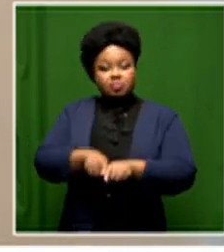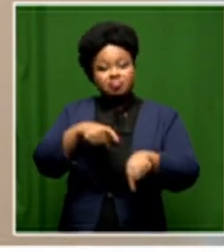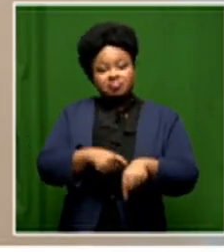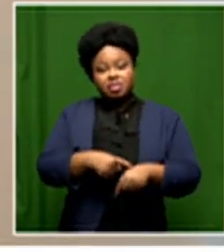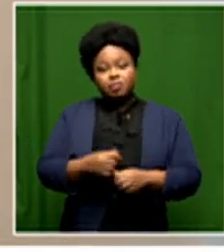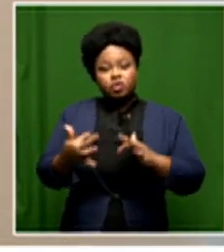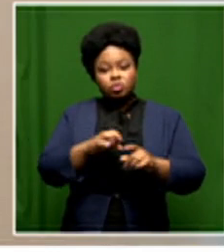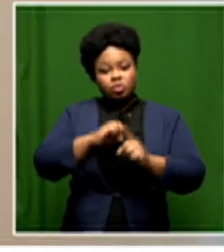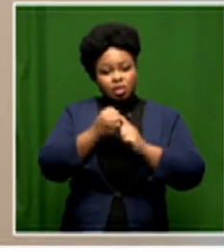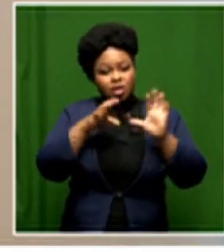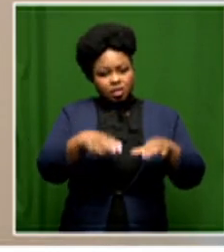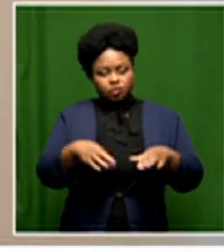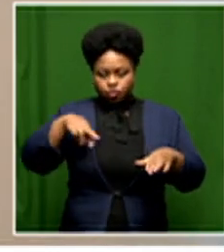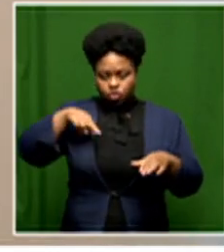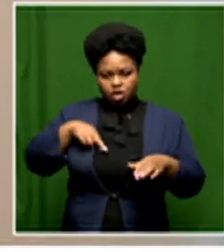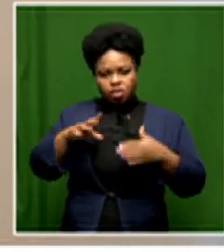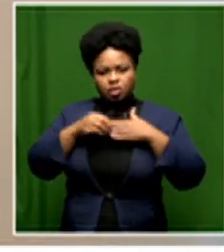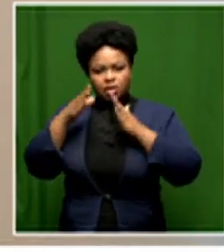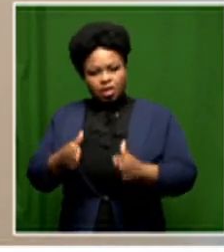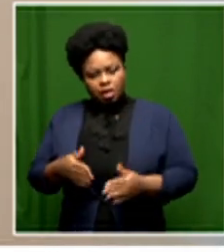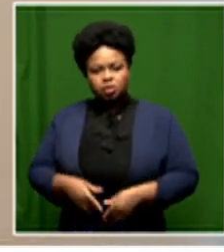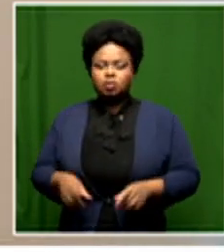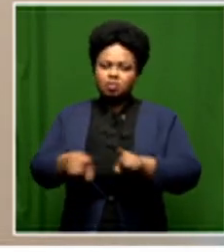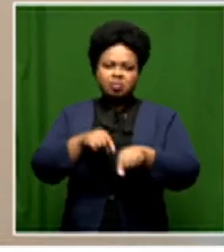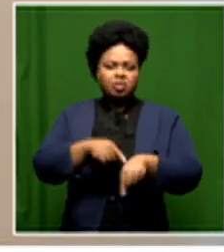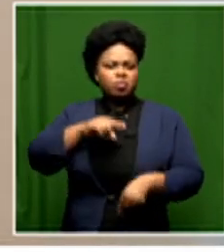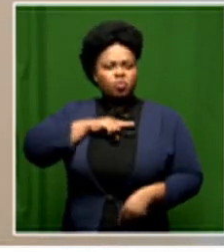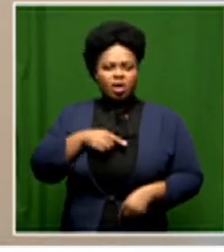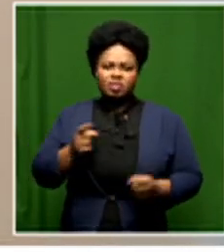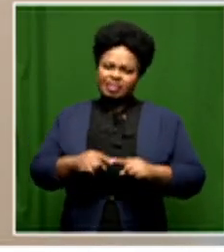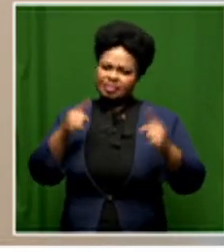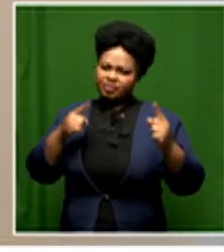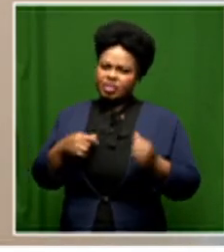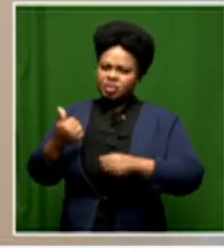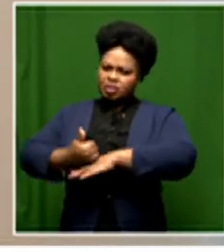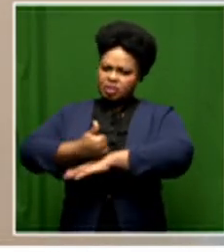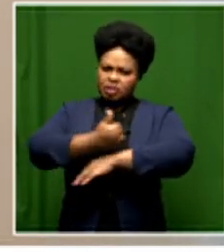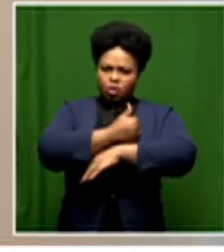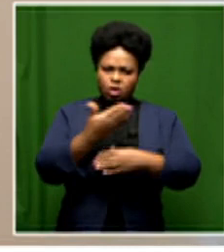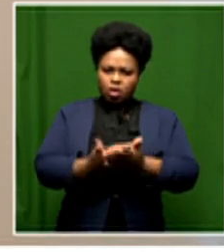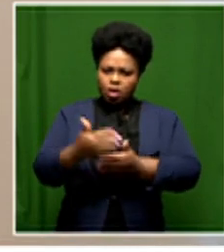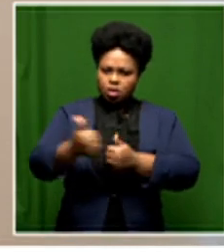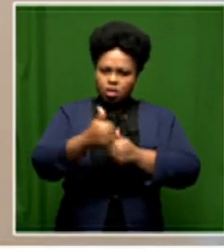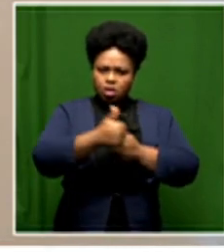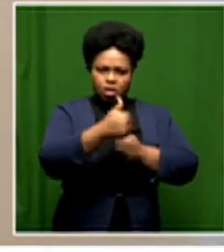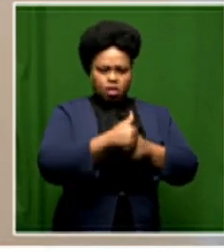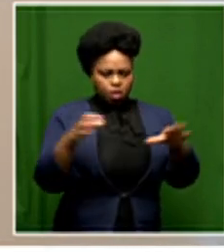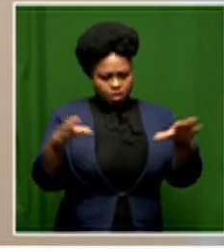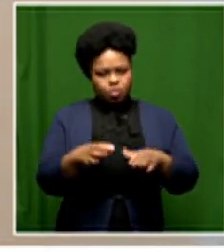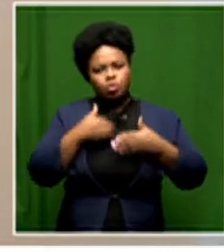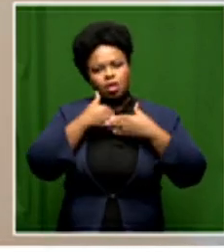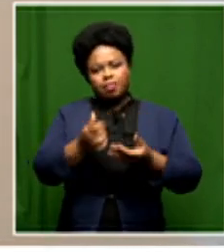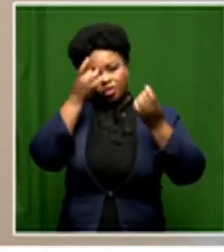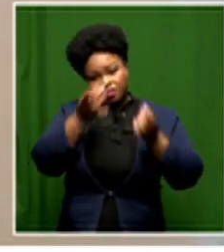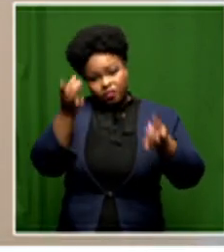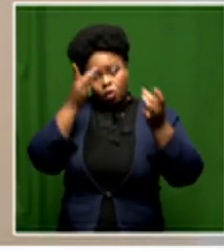importance of civil society, of religious leaders. There's a variety of different stakeholders that can play a role in helping to